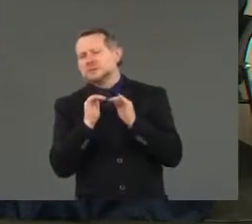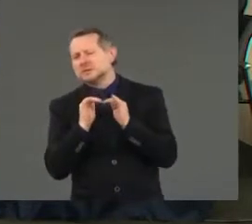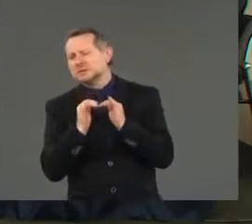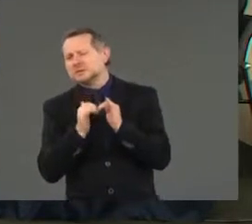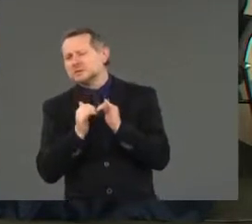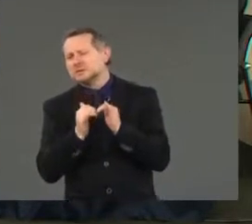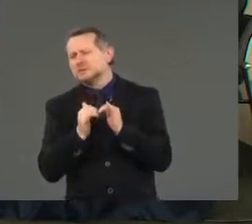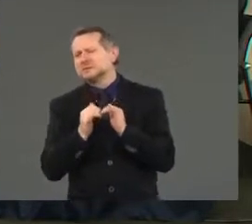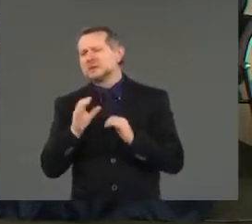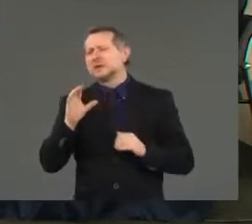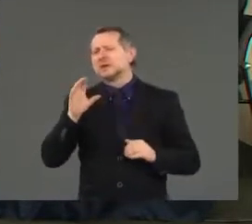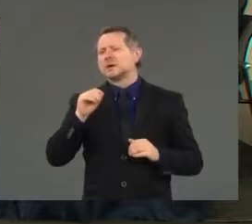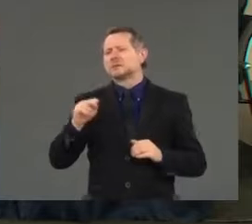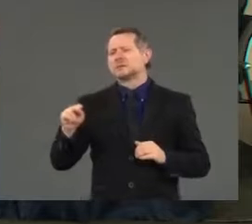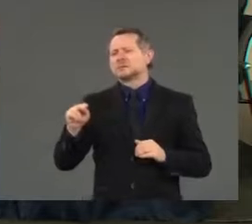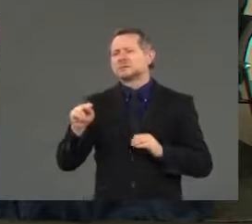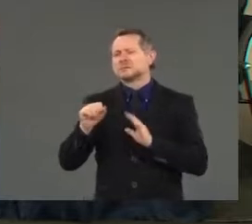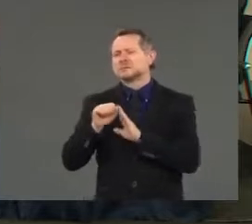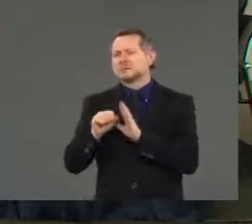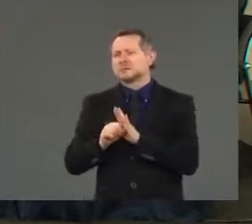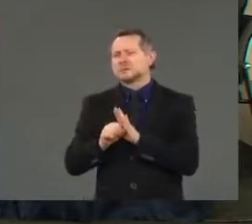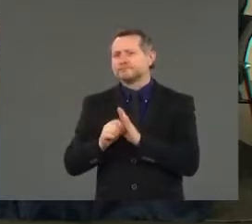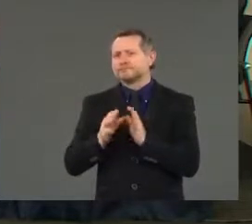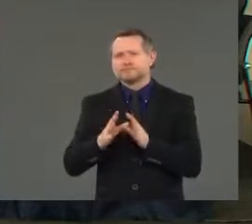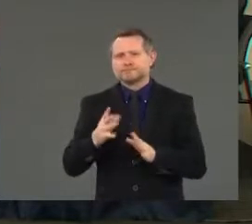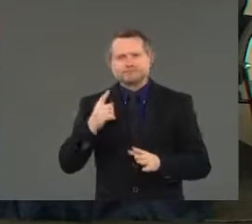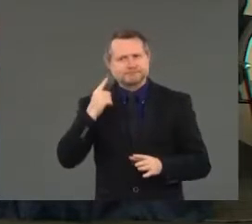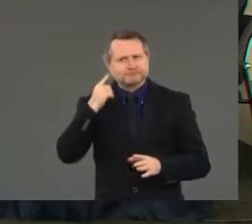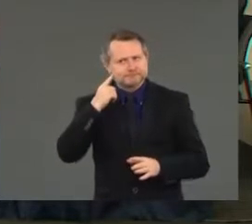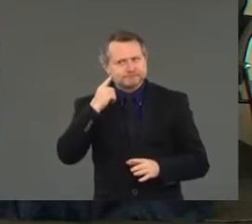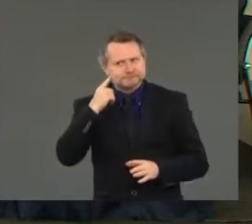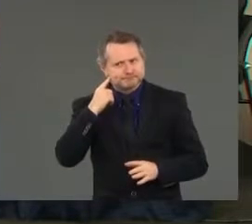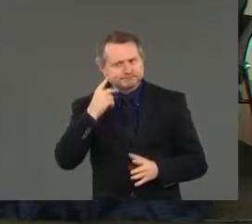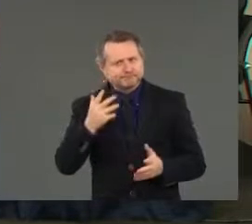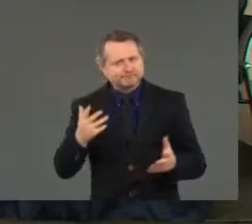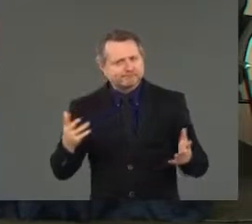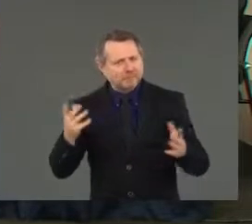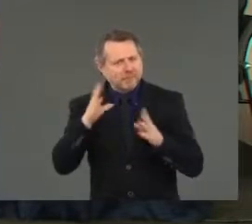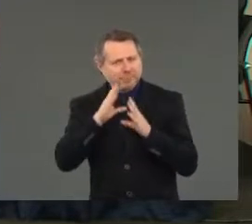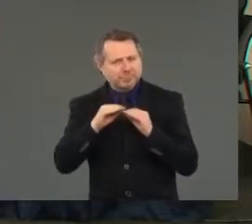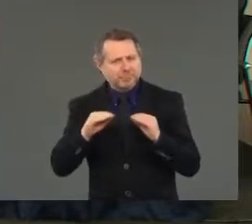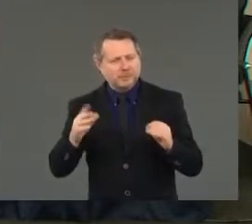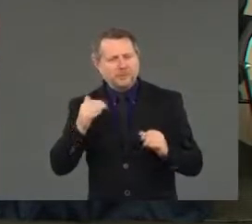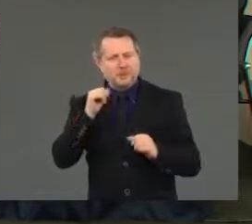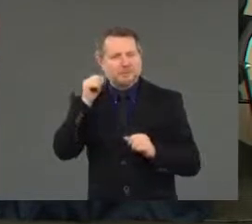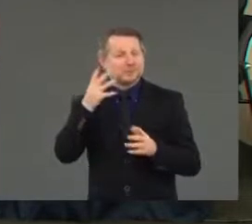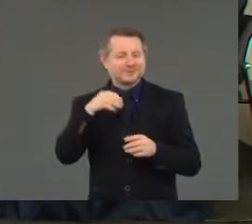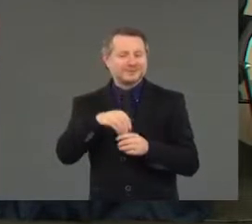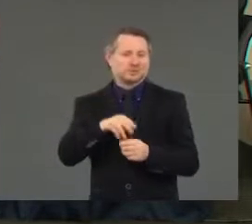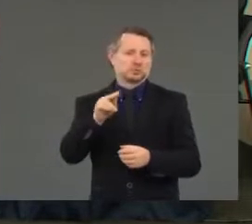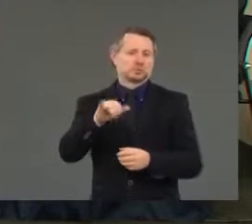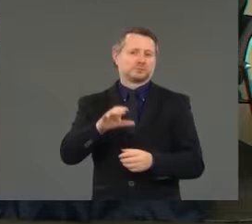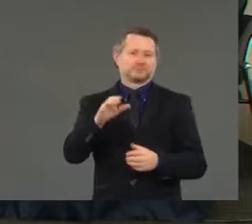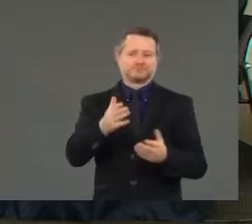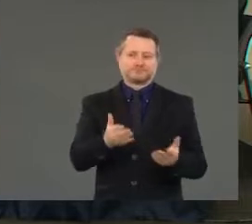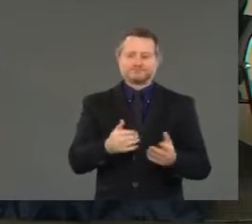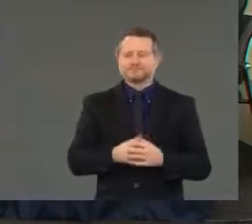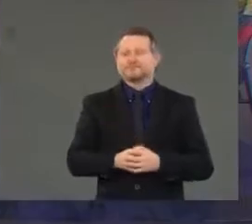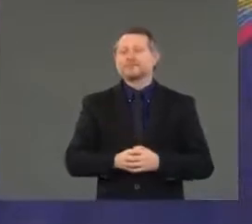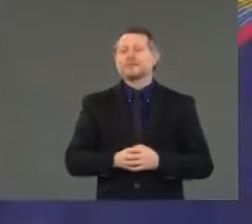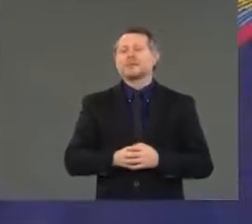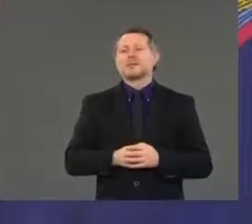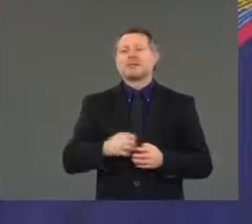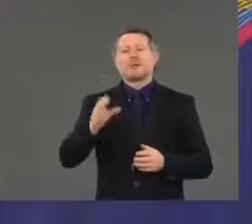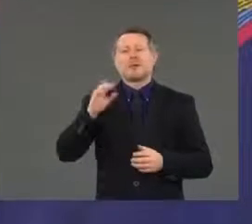New York communities just 2 miles away can't? Whatever happened to your concept of, regional synchronicity?